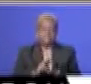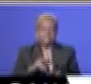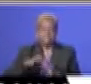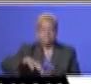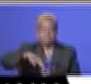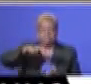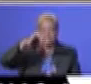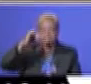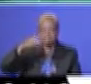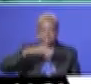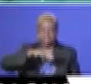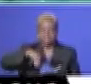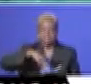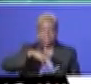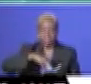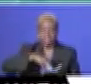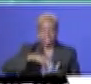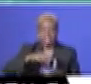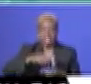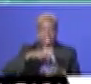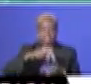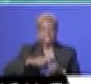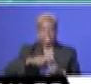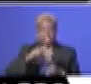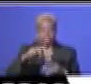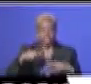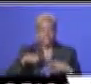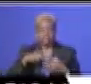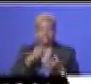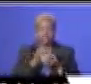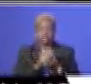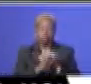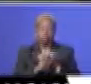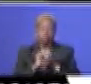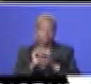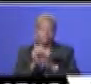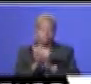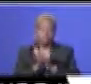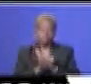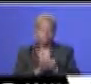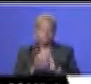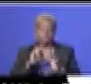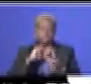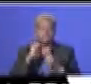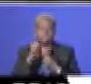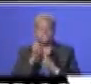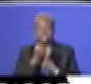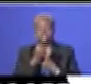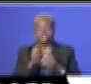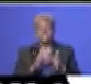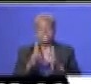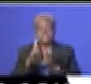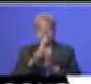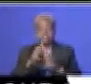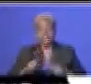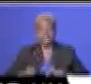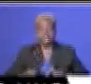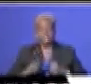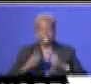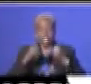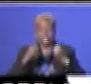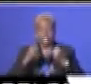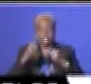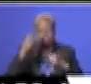the middle, and then you have yourself a wipe. Social distancing can be a challenge for fitness gyms, but frequent